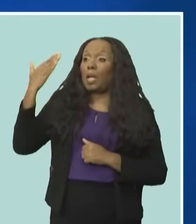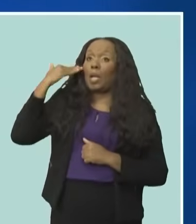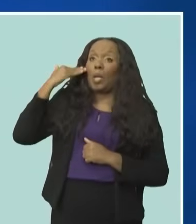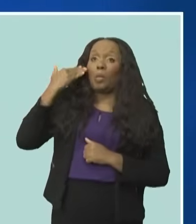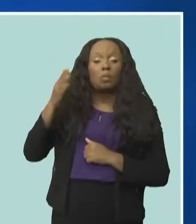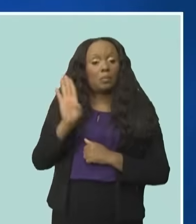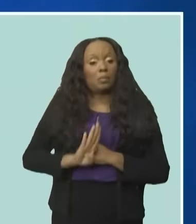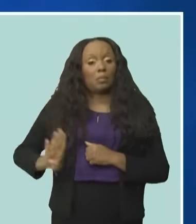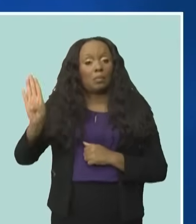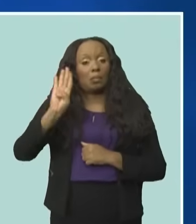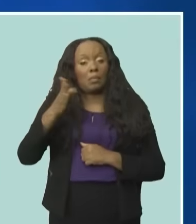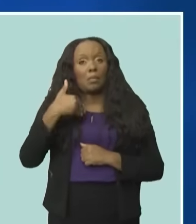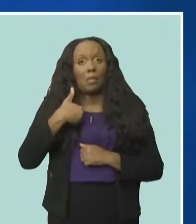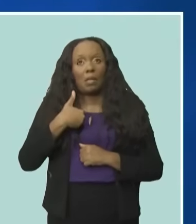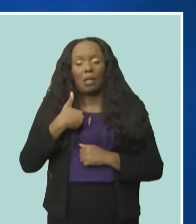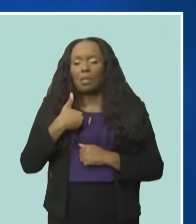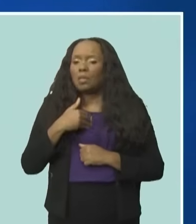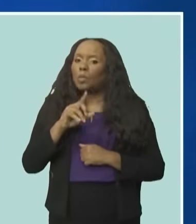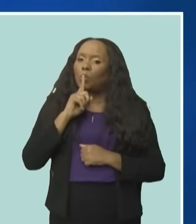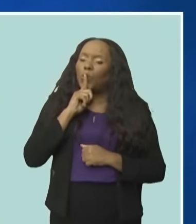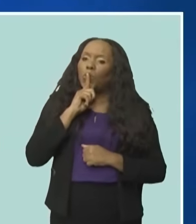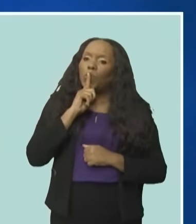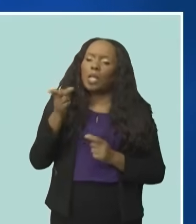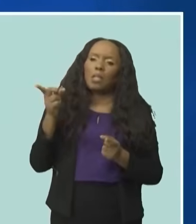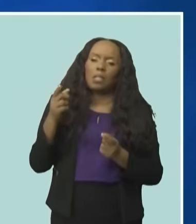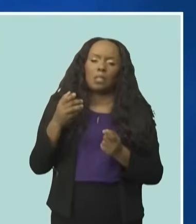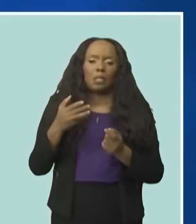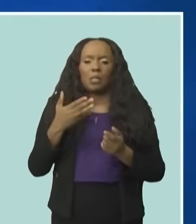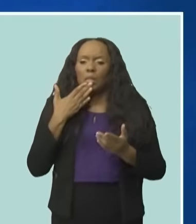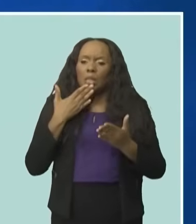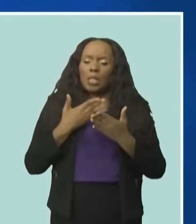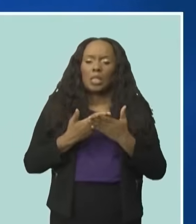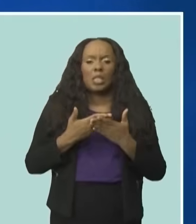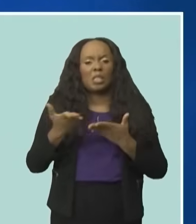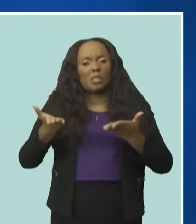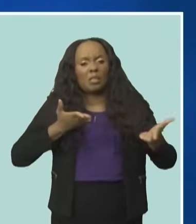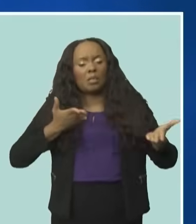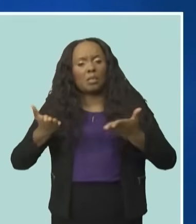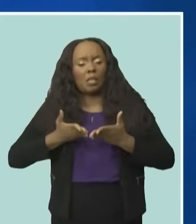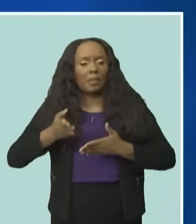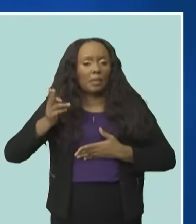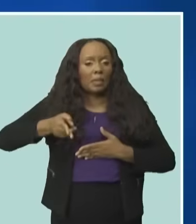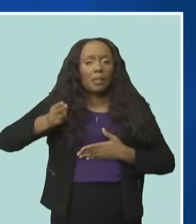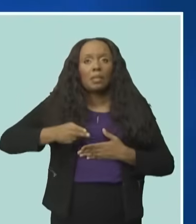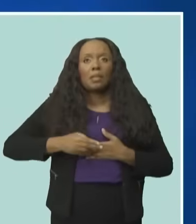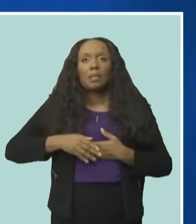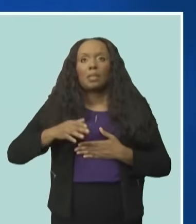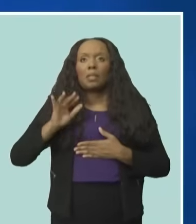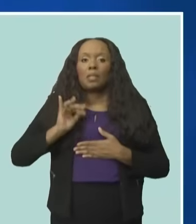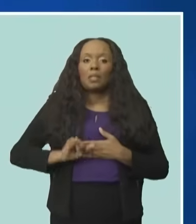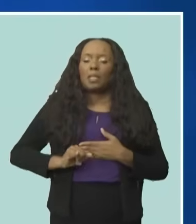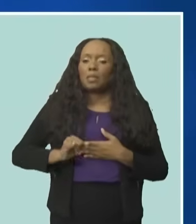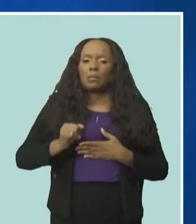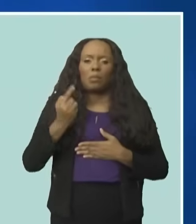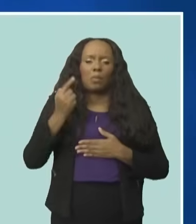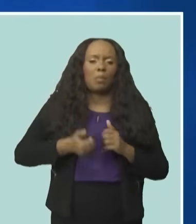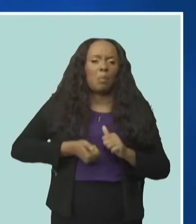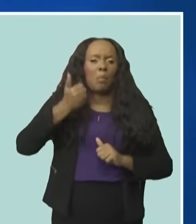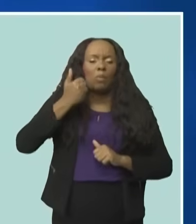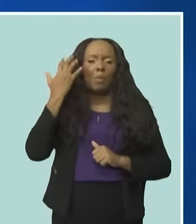long service history when it comes to hospitality, so it's one of these beautiful islands in the Caribbean